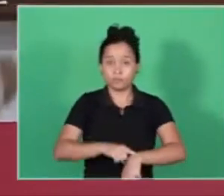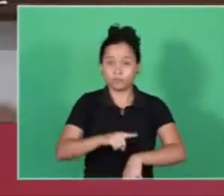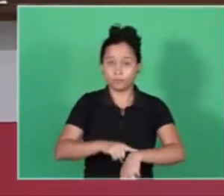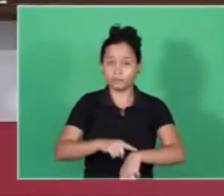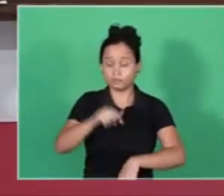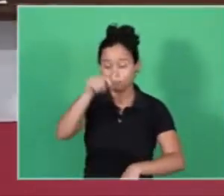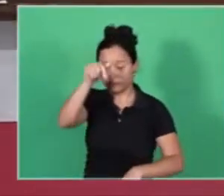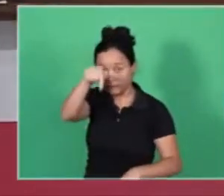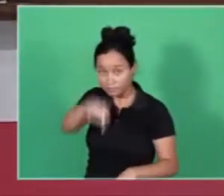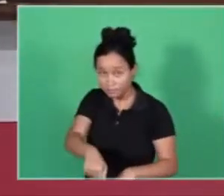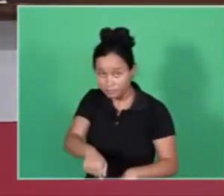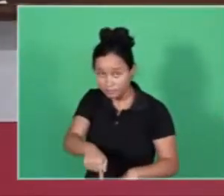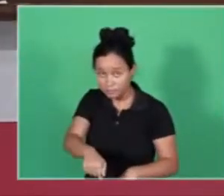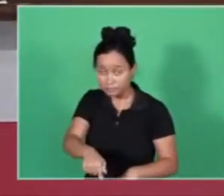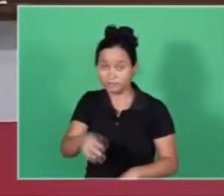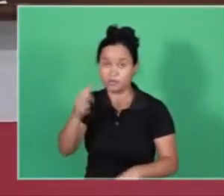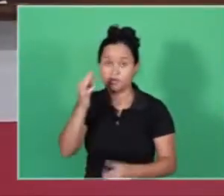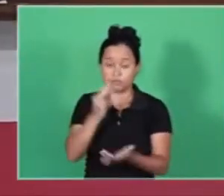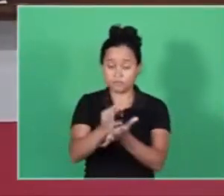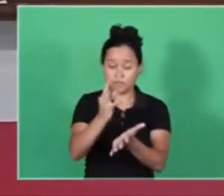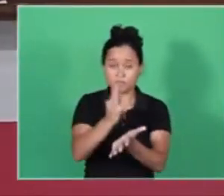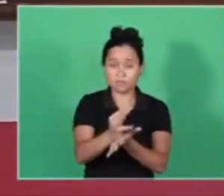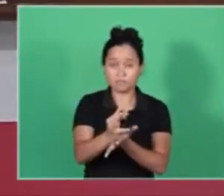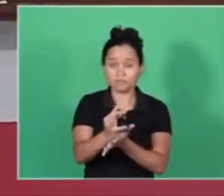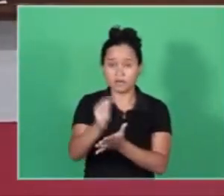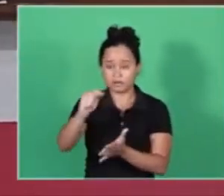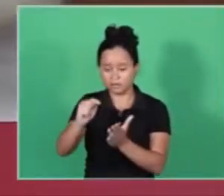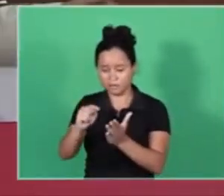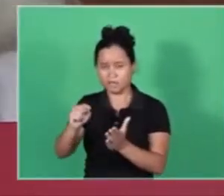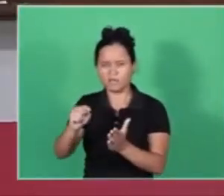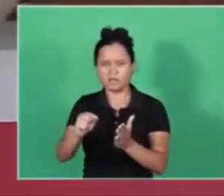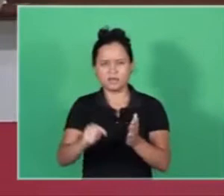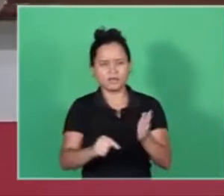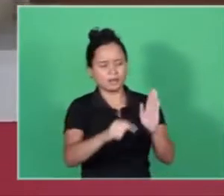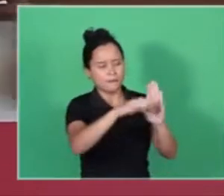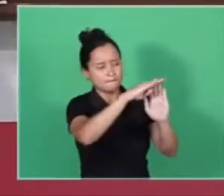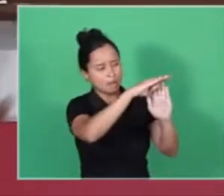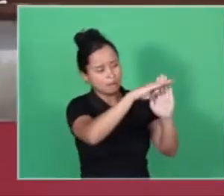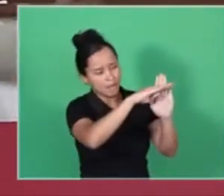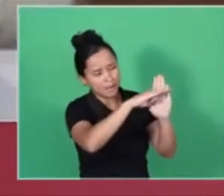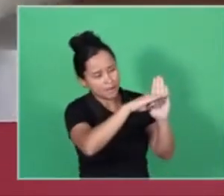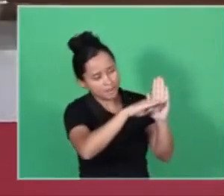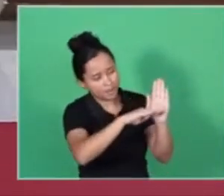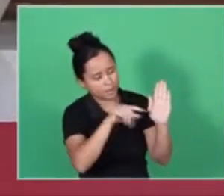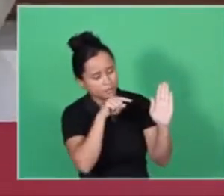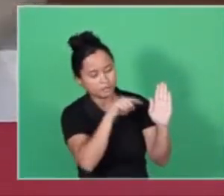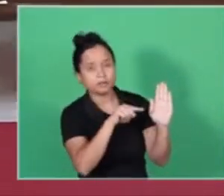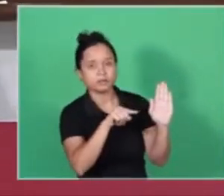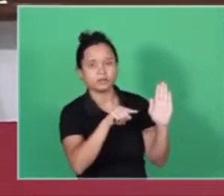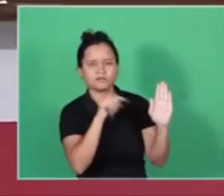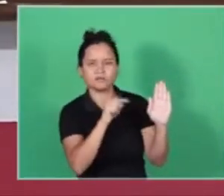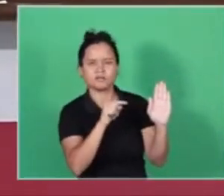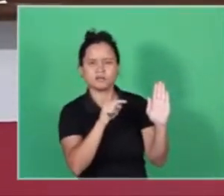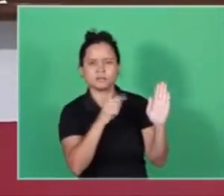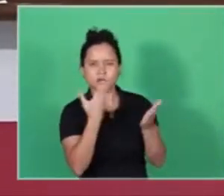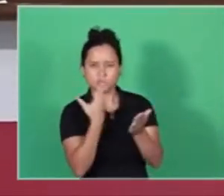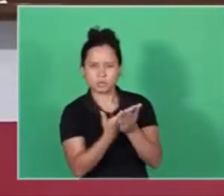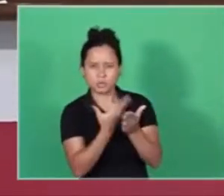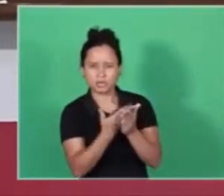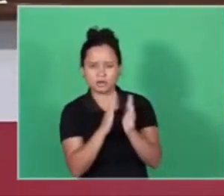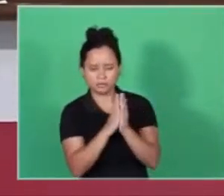this here, when the theologian put this here to study, he used the reason. When he uses